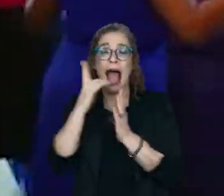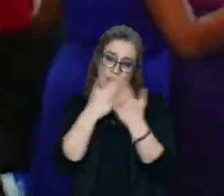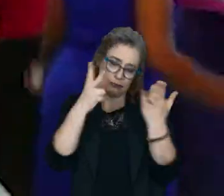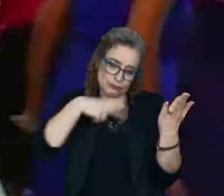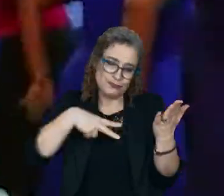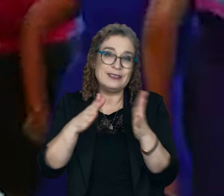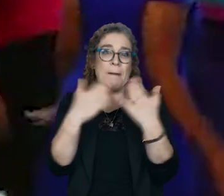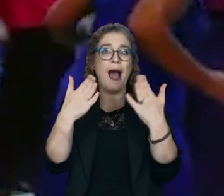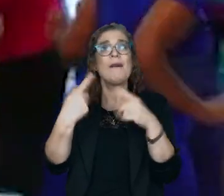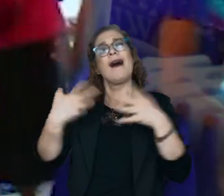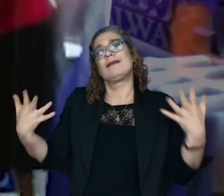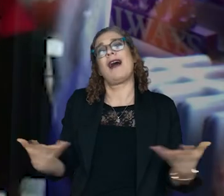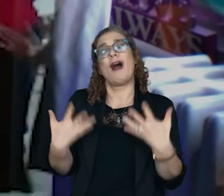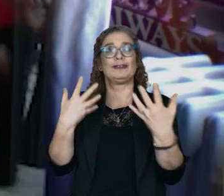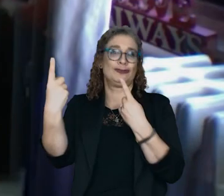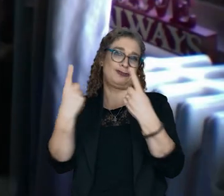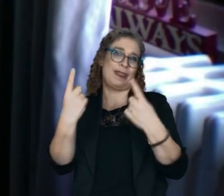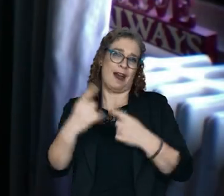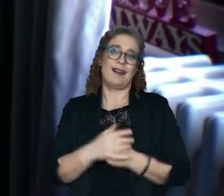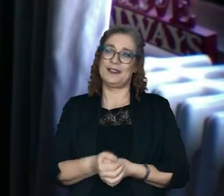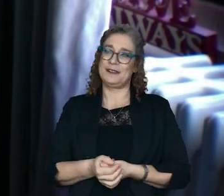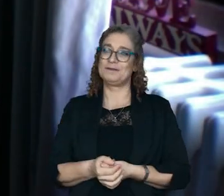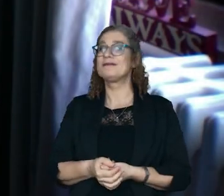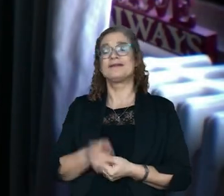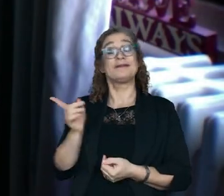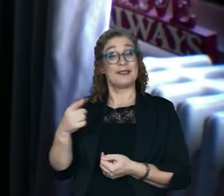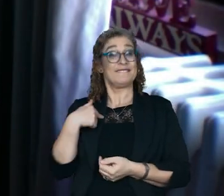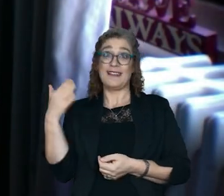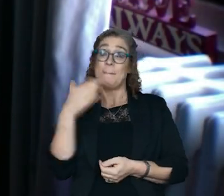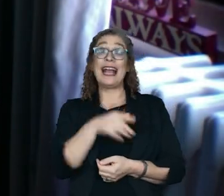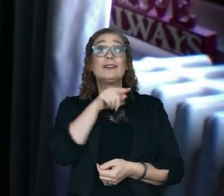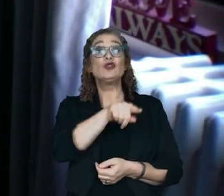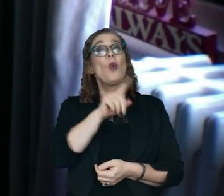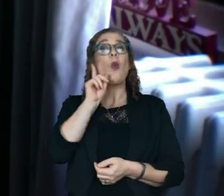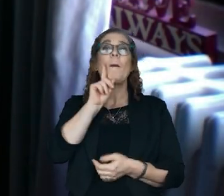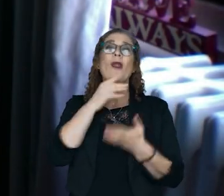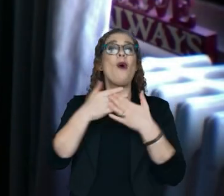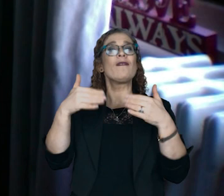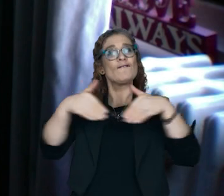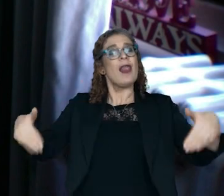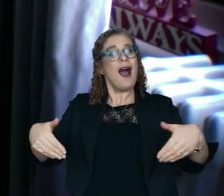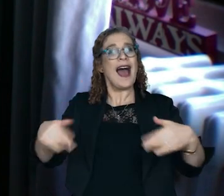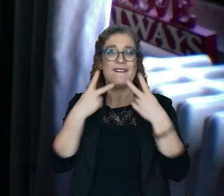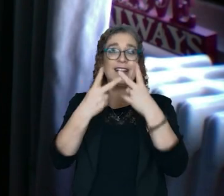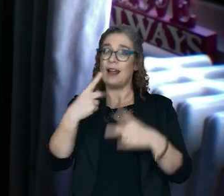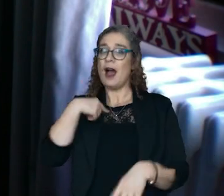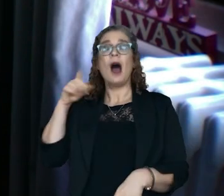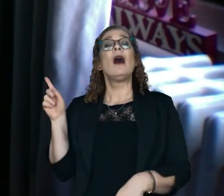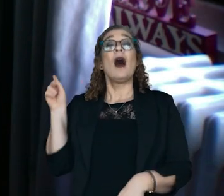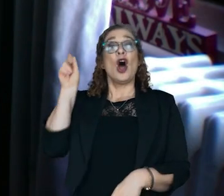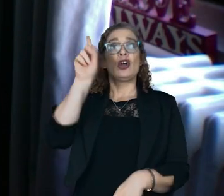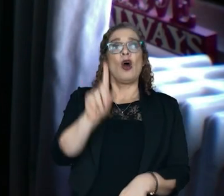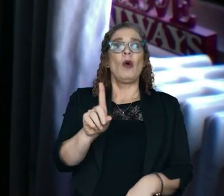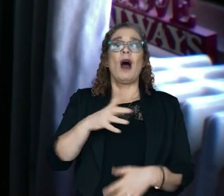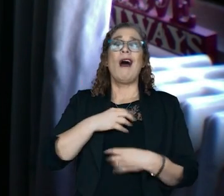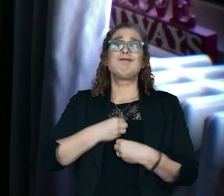encourage one another. I've come back from each Women on the Frontline visit with joy at having got to